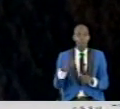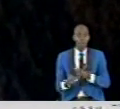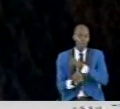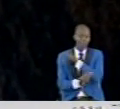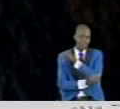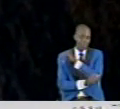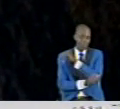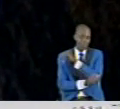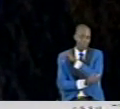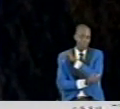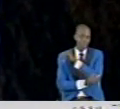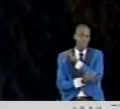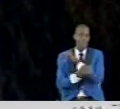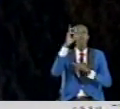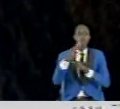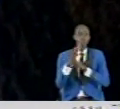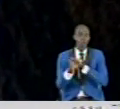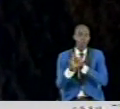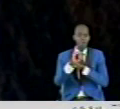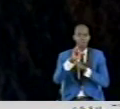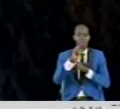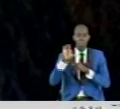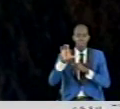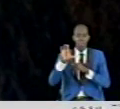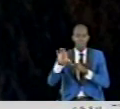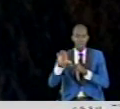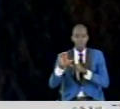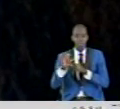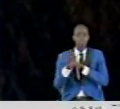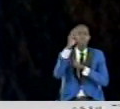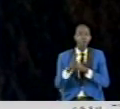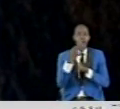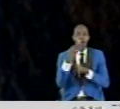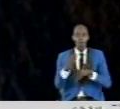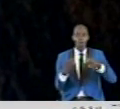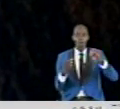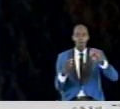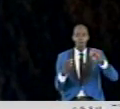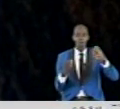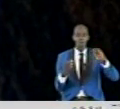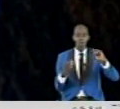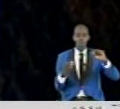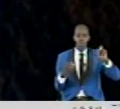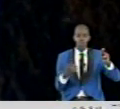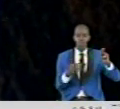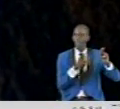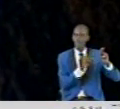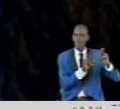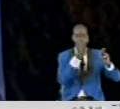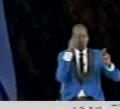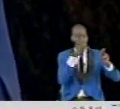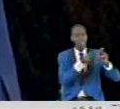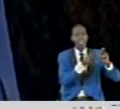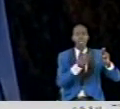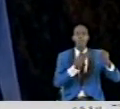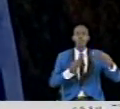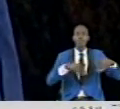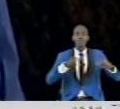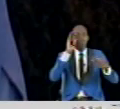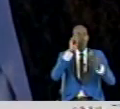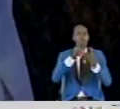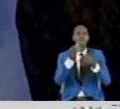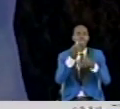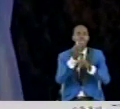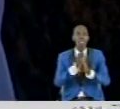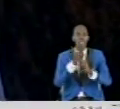you have sold the birthright God of Abram God of Isaac and God of God of Jacob